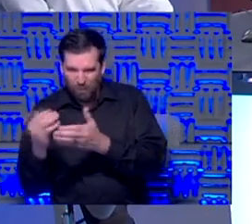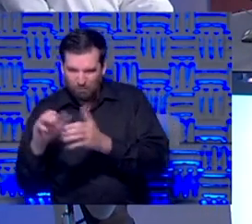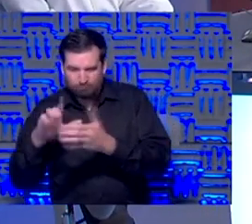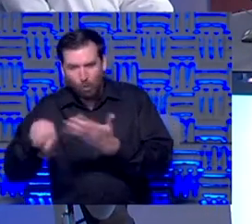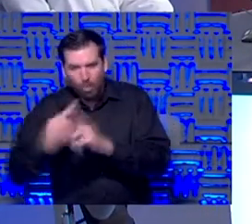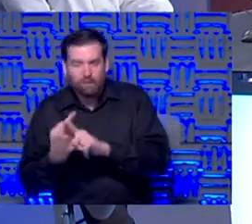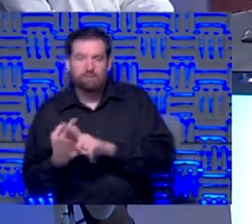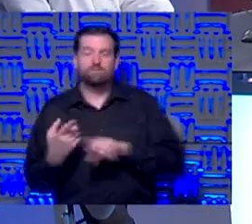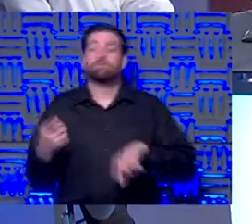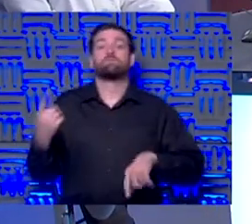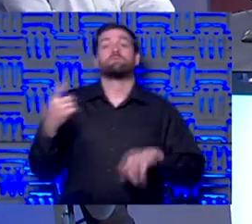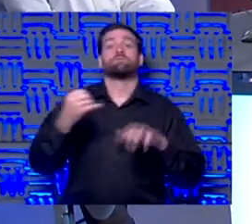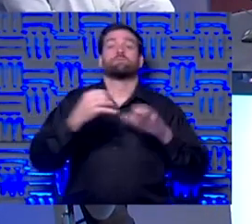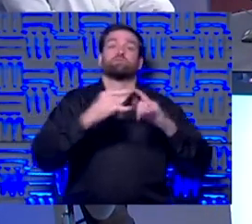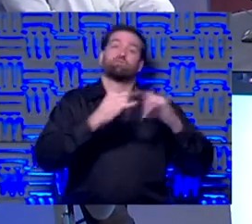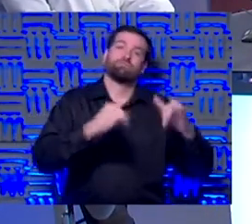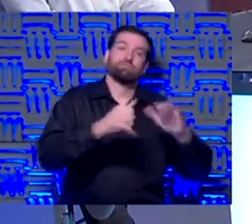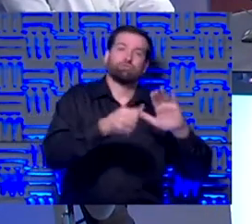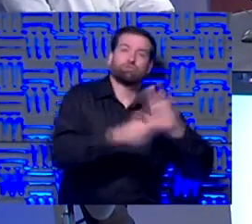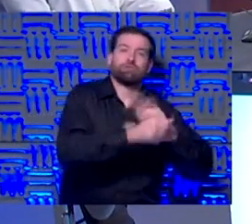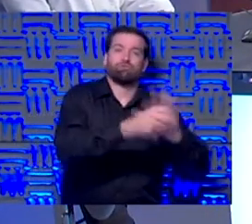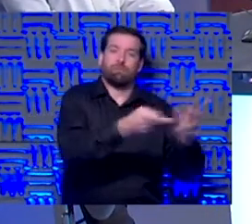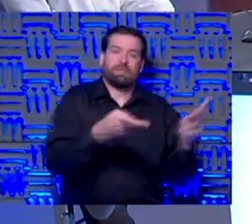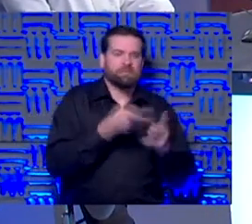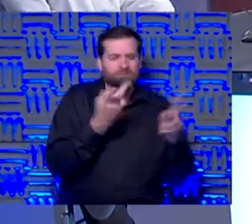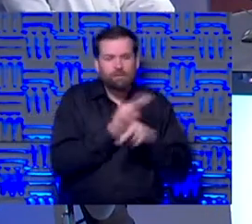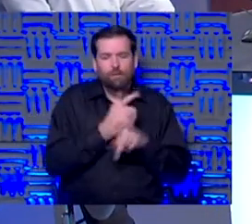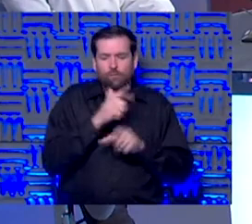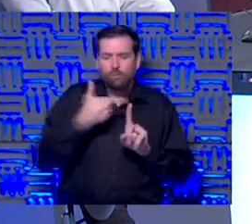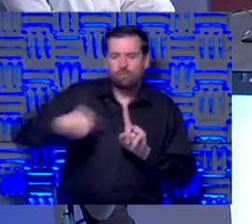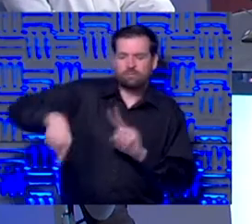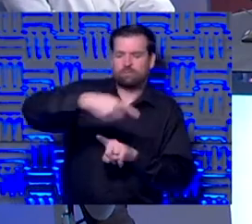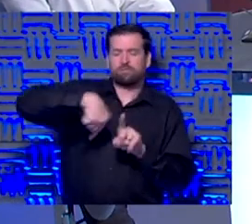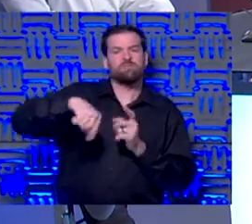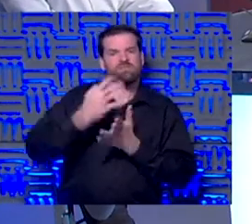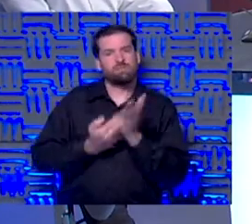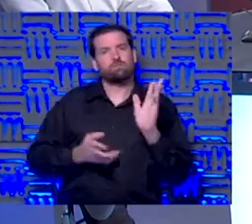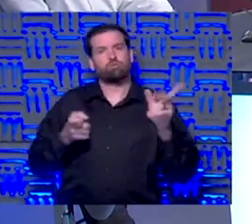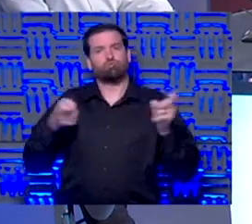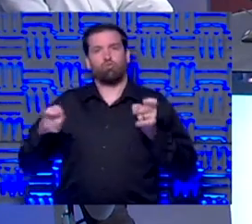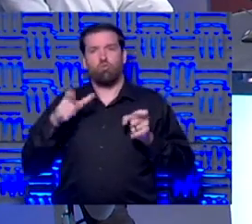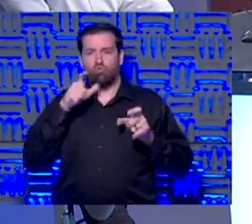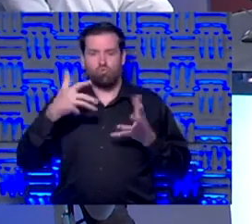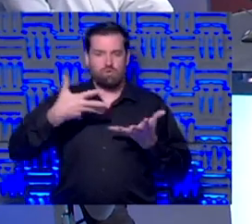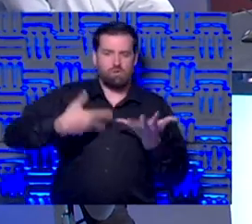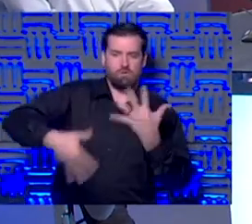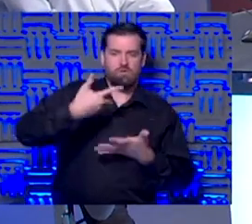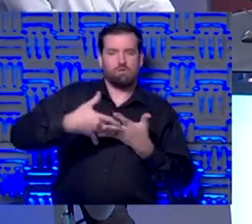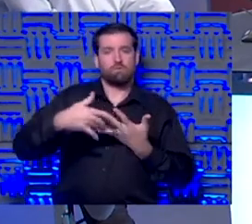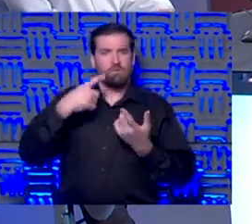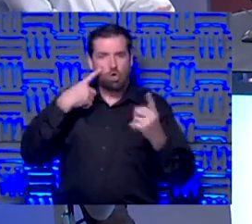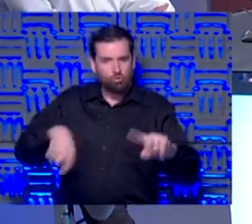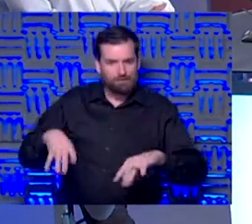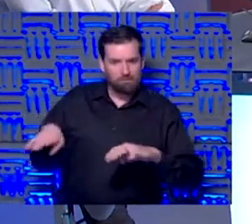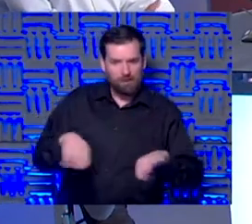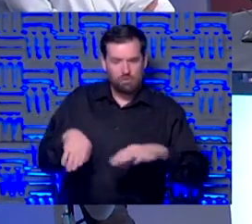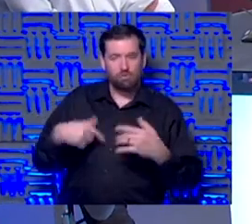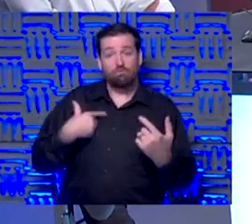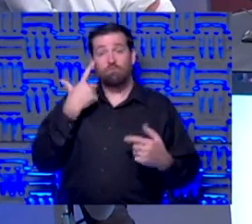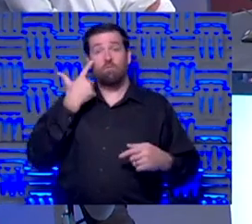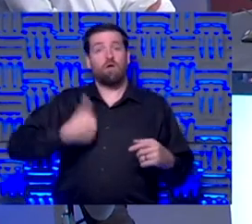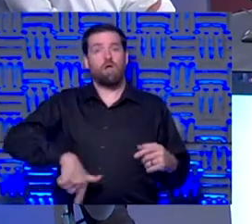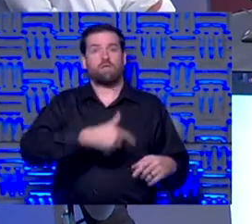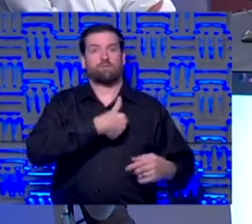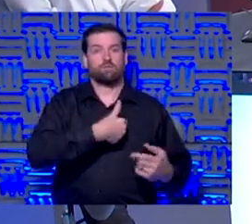we're doing shelter in place, you're at home, figure out who's in your bubble. You have some control over who's in your bubble. You have an agreed-upon set of behaviors. So for us, it